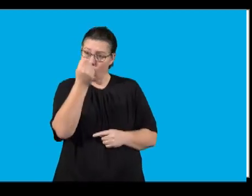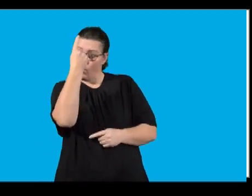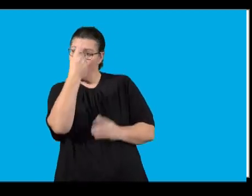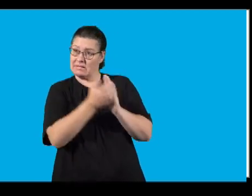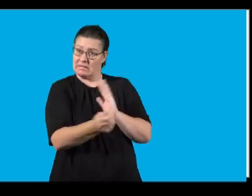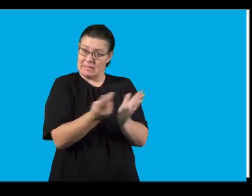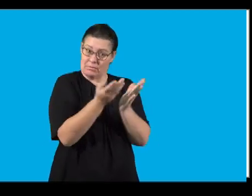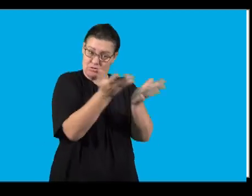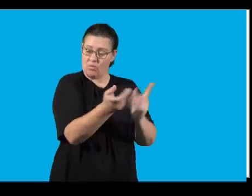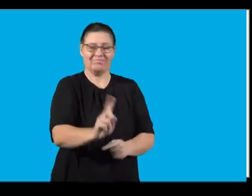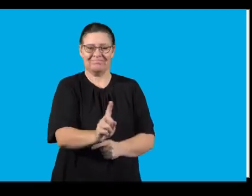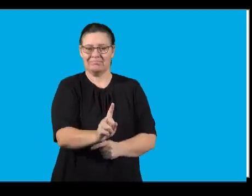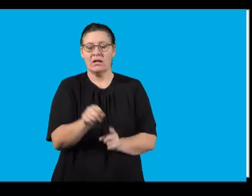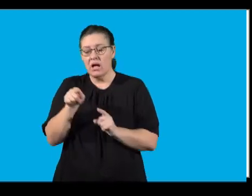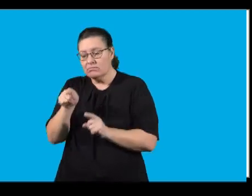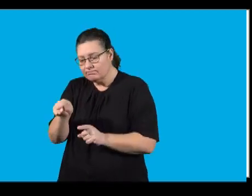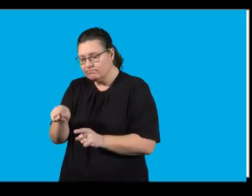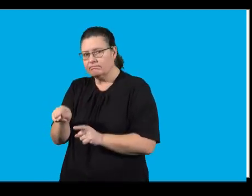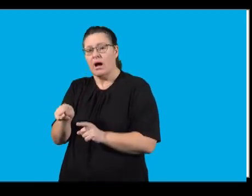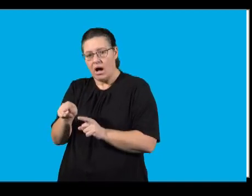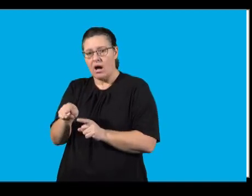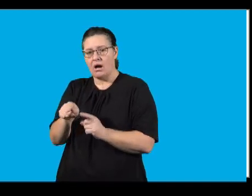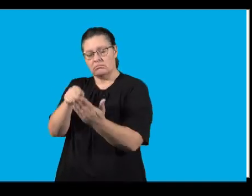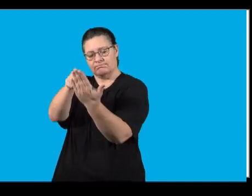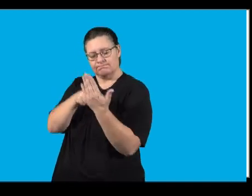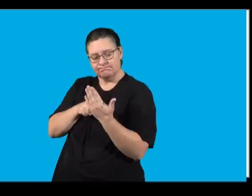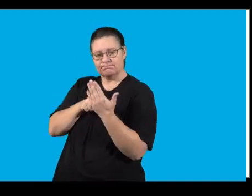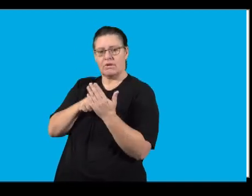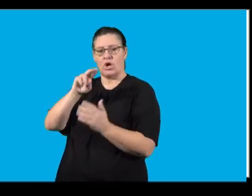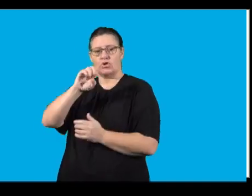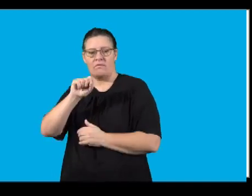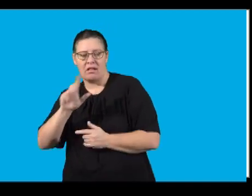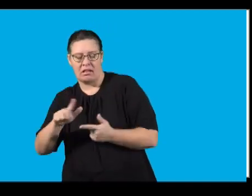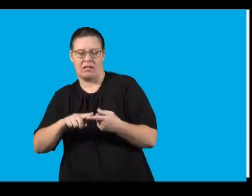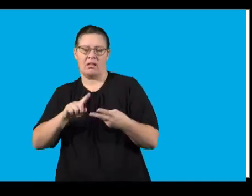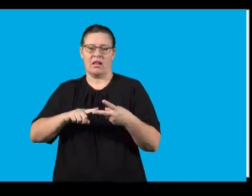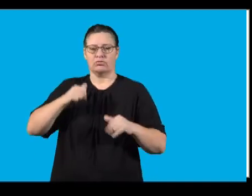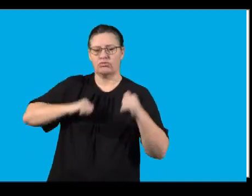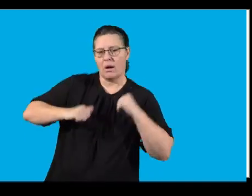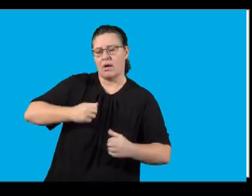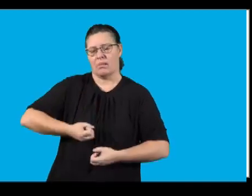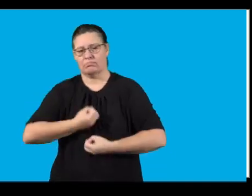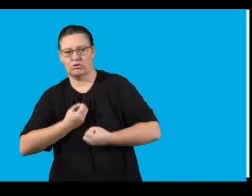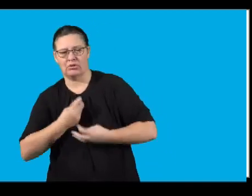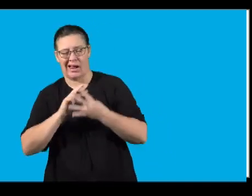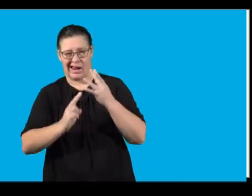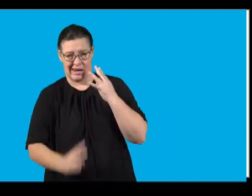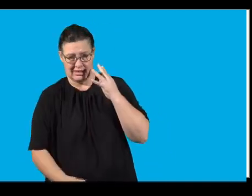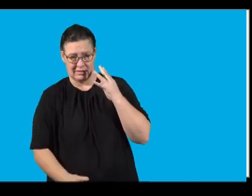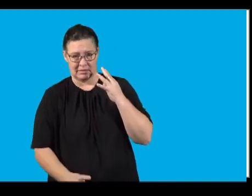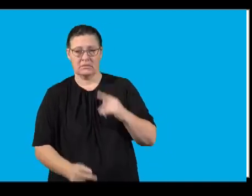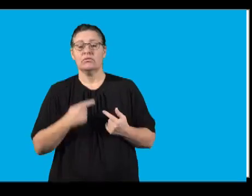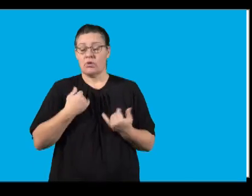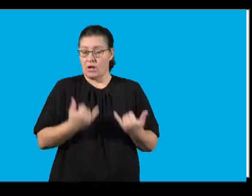right? Comprehension skills in interpreting prose texts like novels, dramas, poetry, all right? And in this